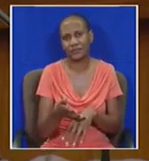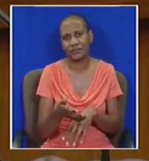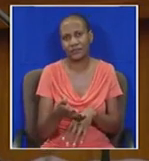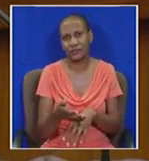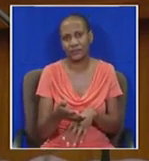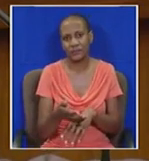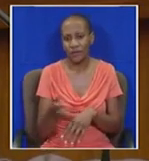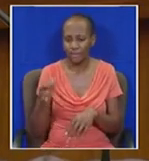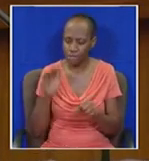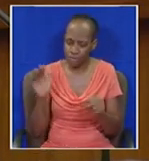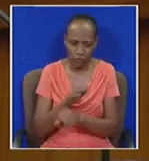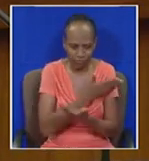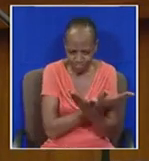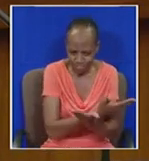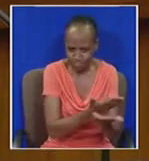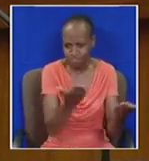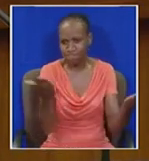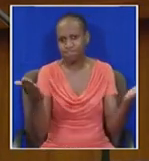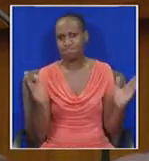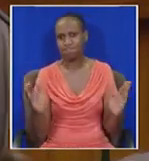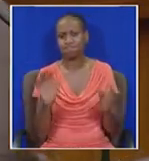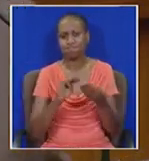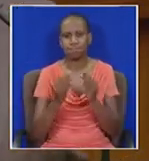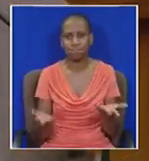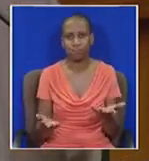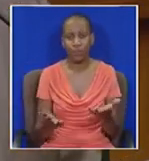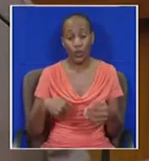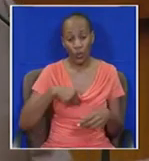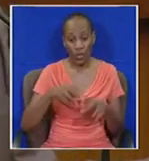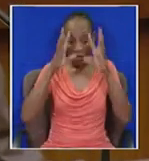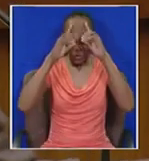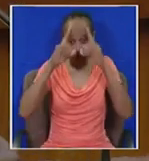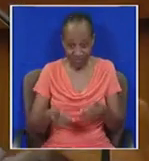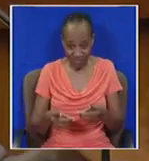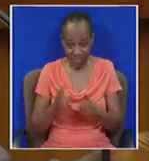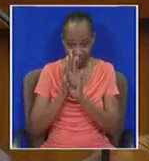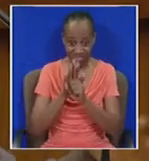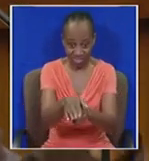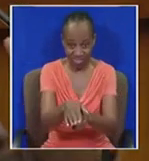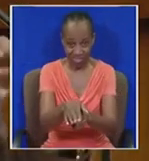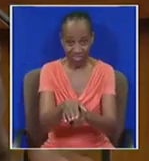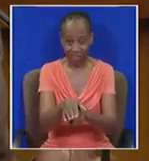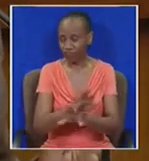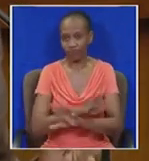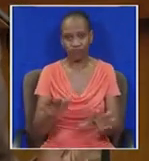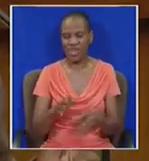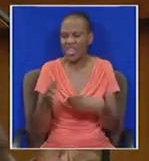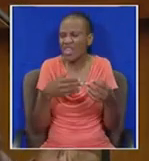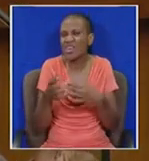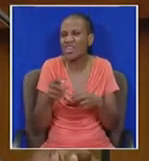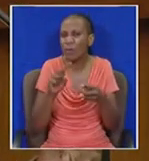across the board. And there is no decision that will be imposed by this government. Anything will be